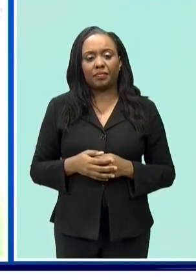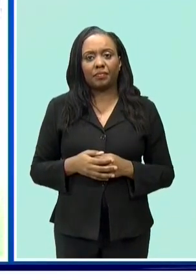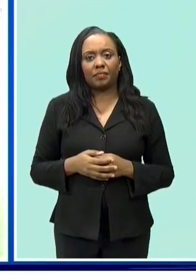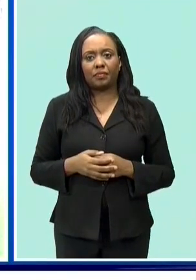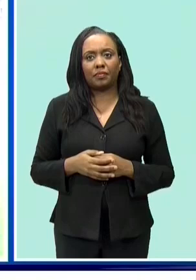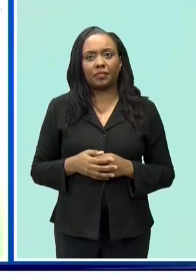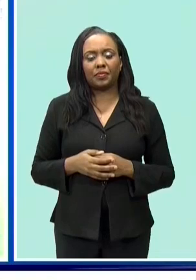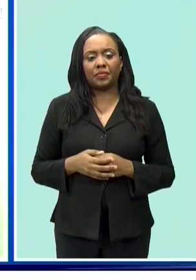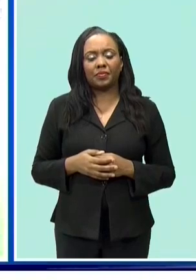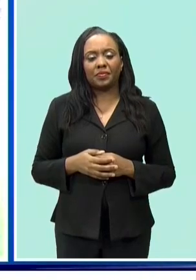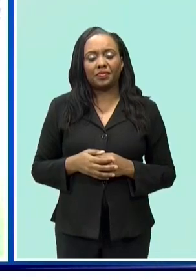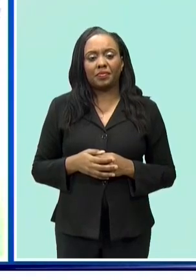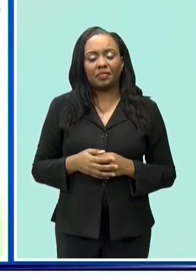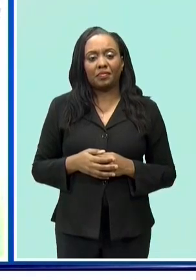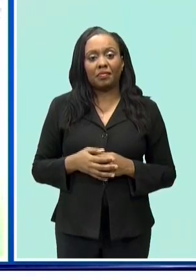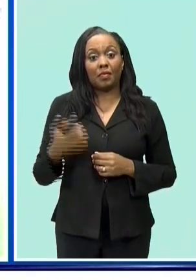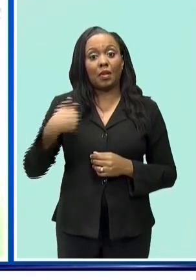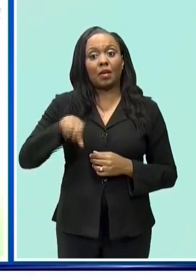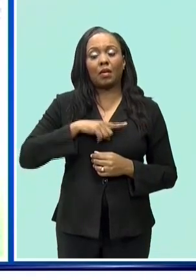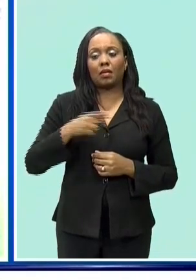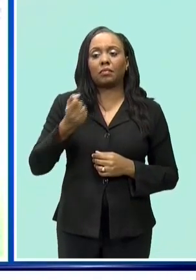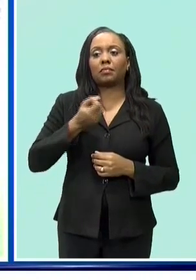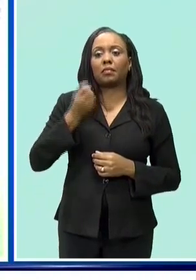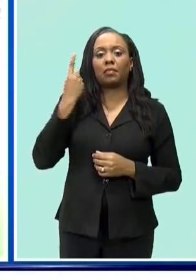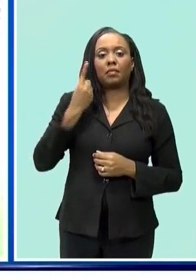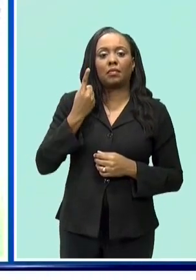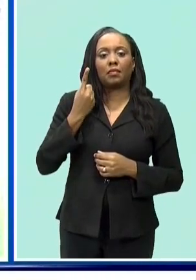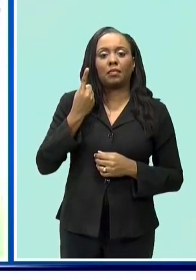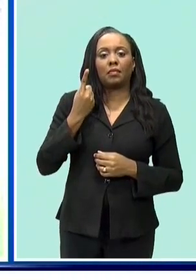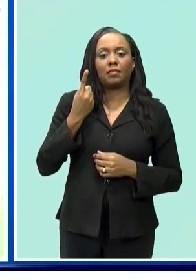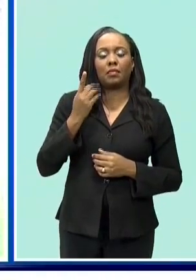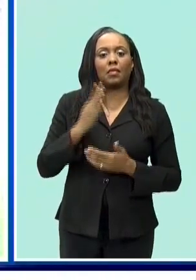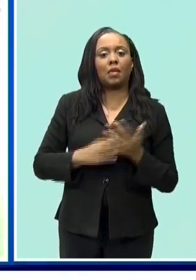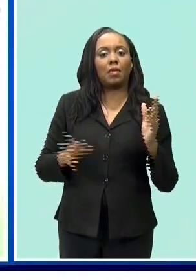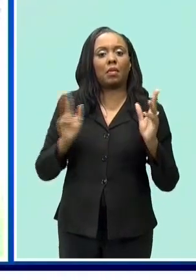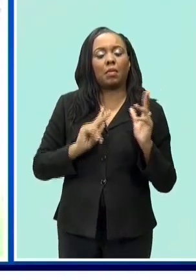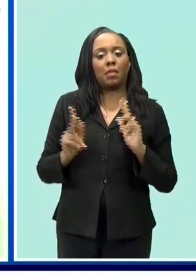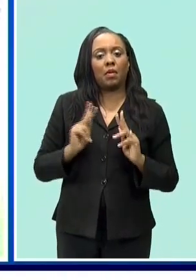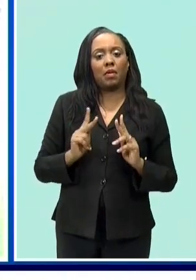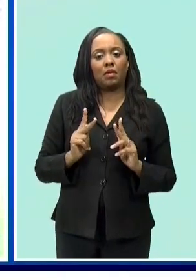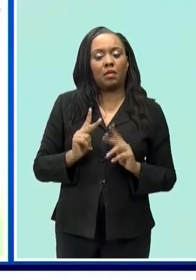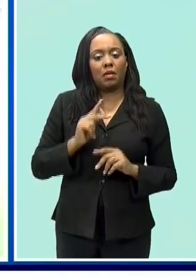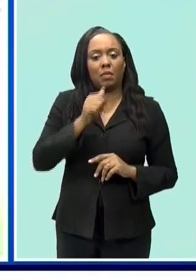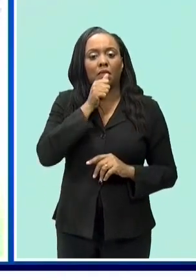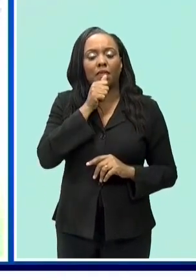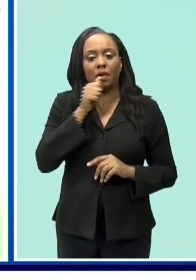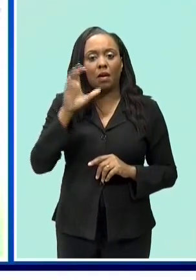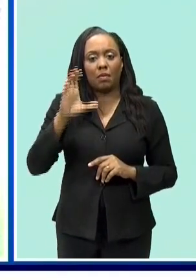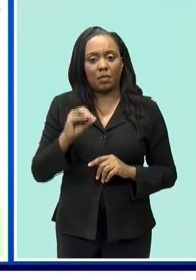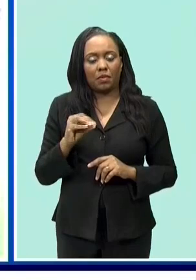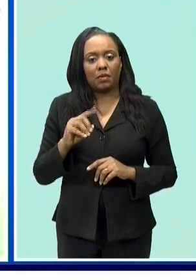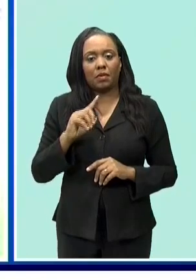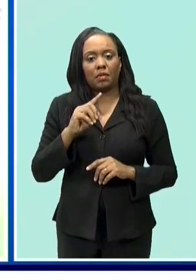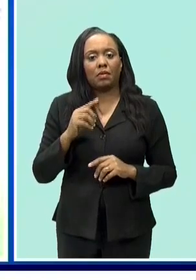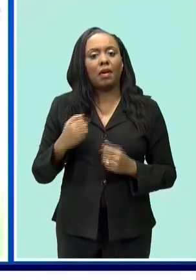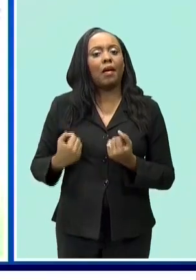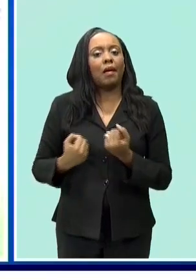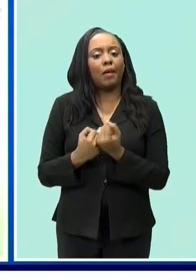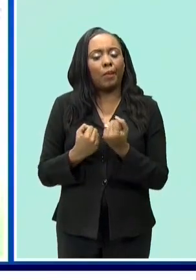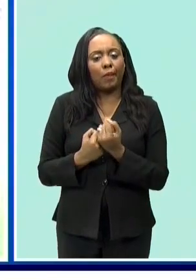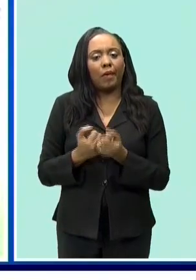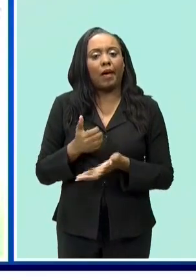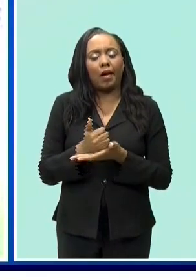We understand that there are some other members of the private sector, and we know that have already assisted, like the Barbados